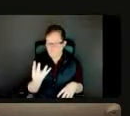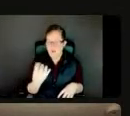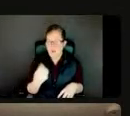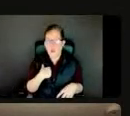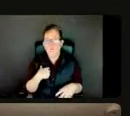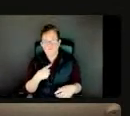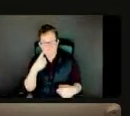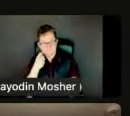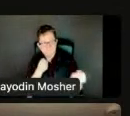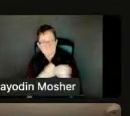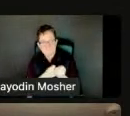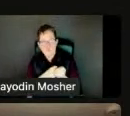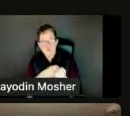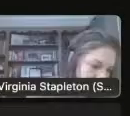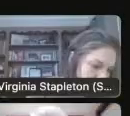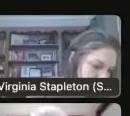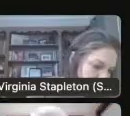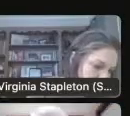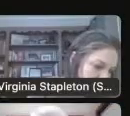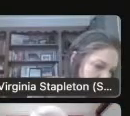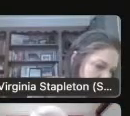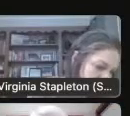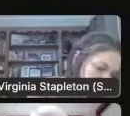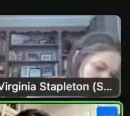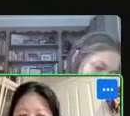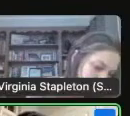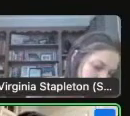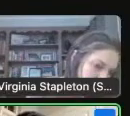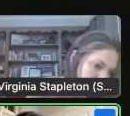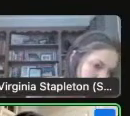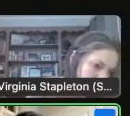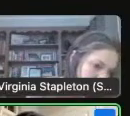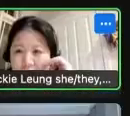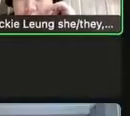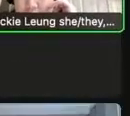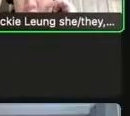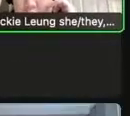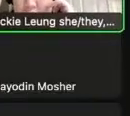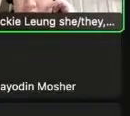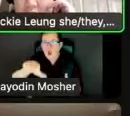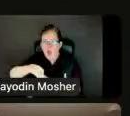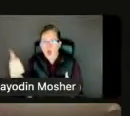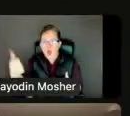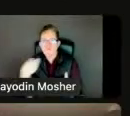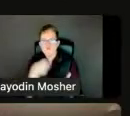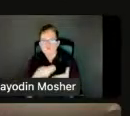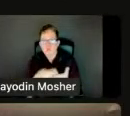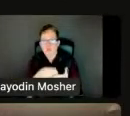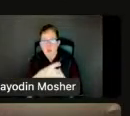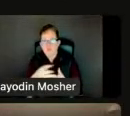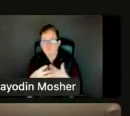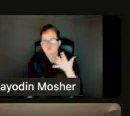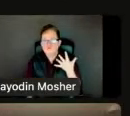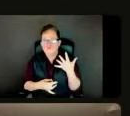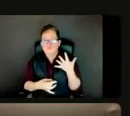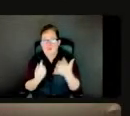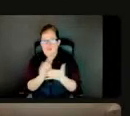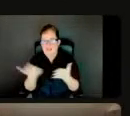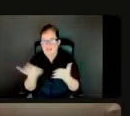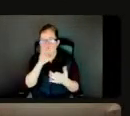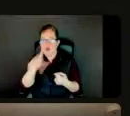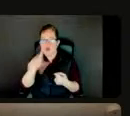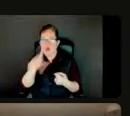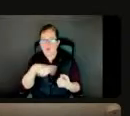Nordyke, specifically looking into alternative funding sources. I brought up last week the possibility of the Medicaid reimbursement